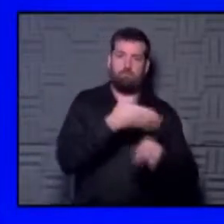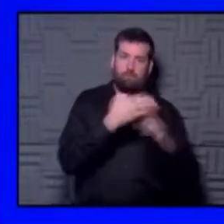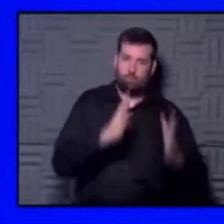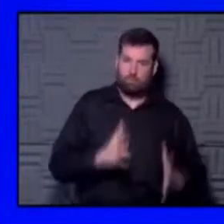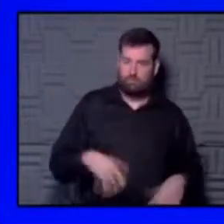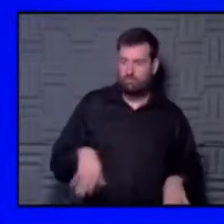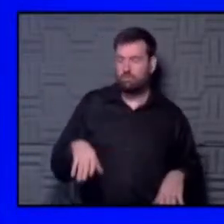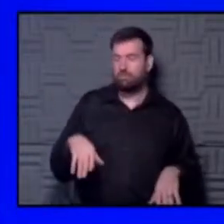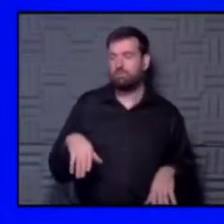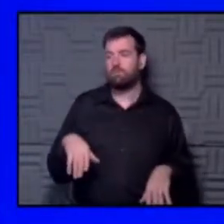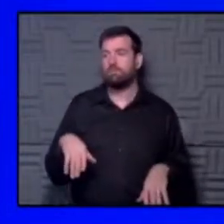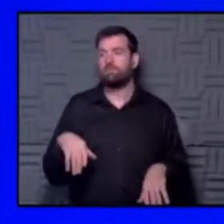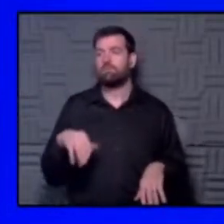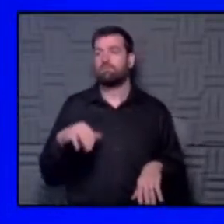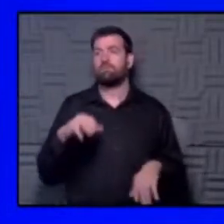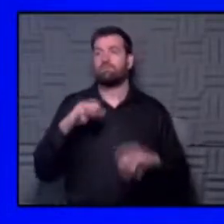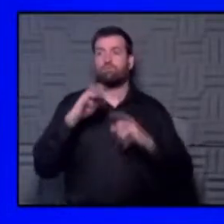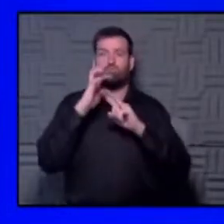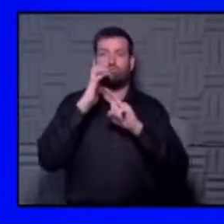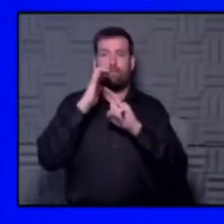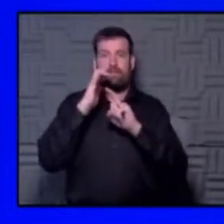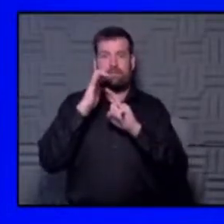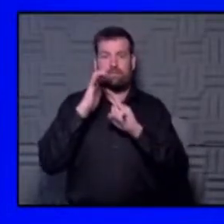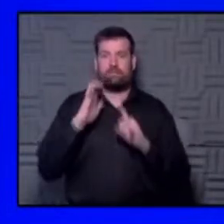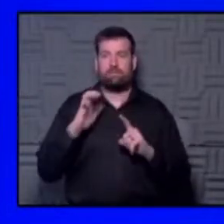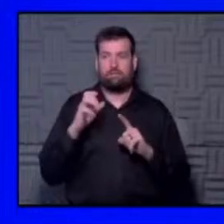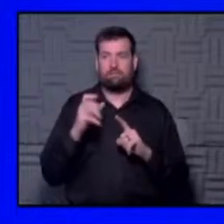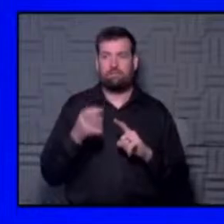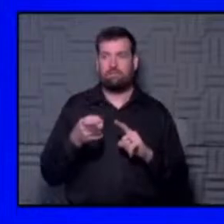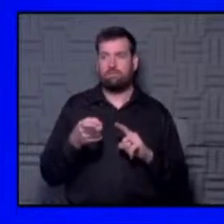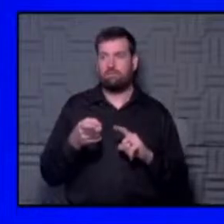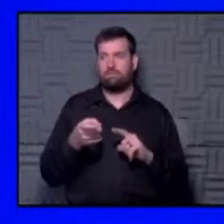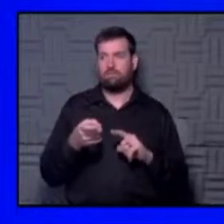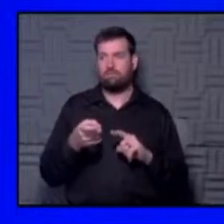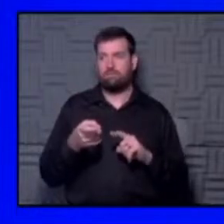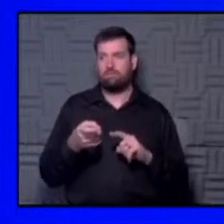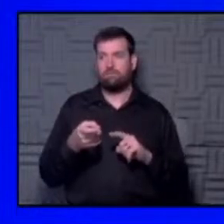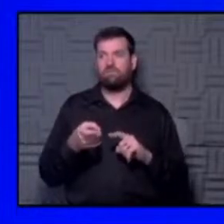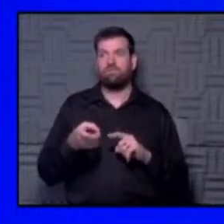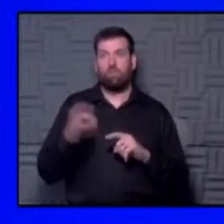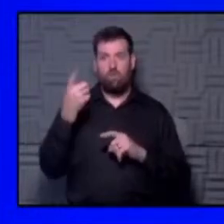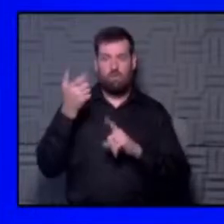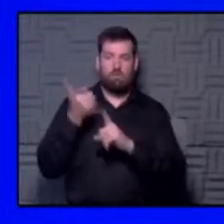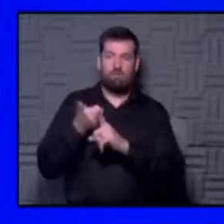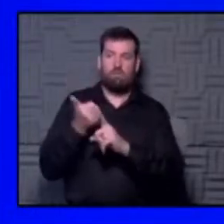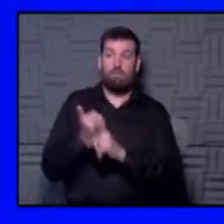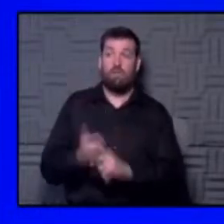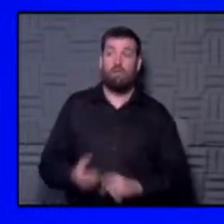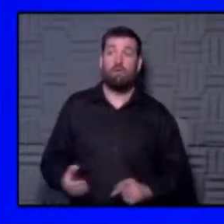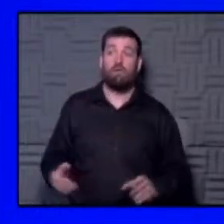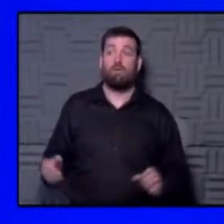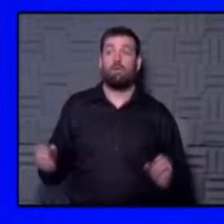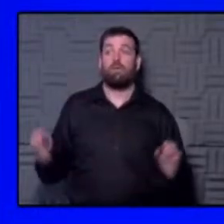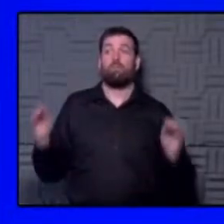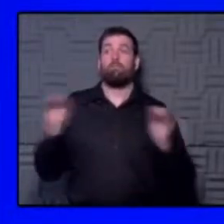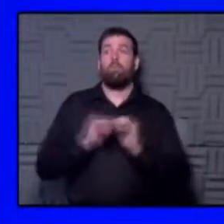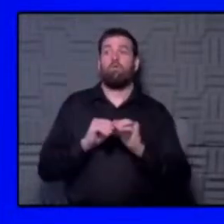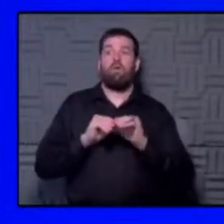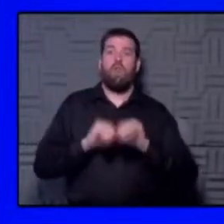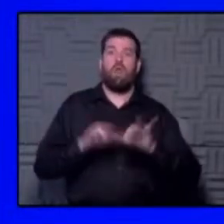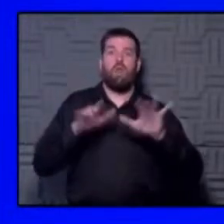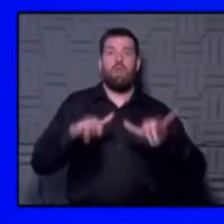think the trumpet was one of the instruments that had more of a dispersion